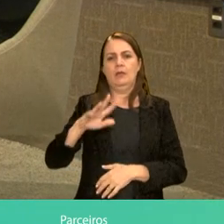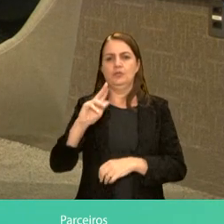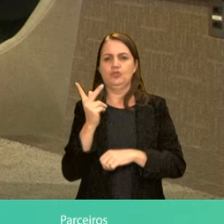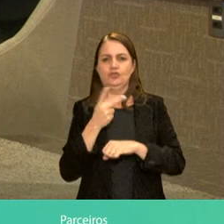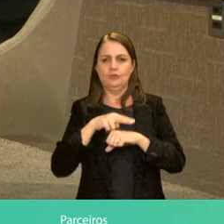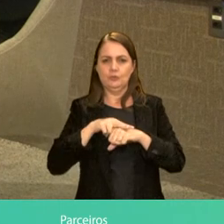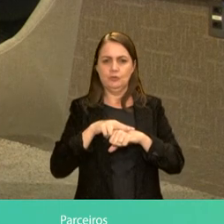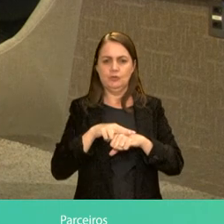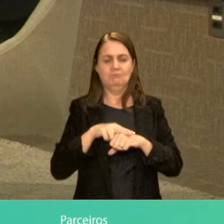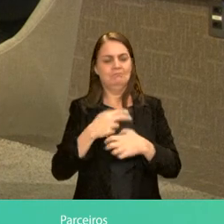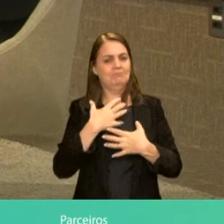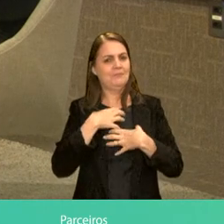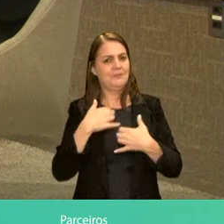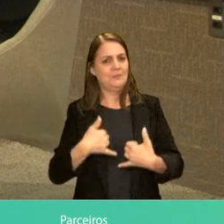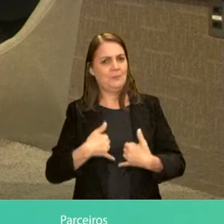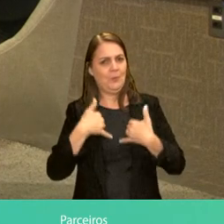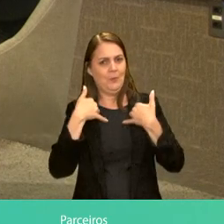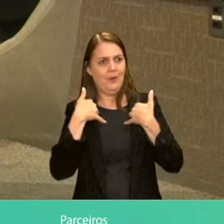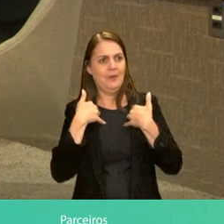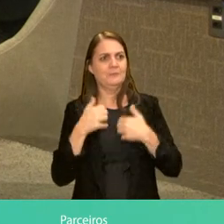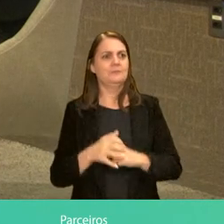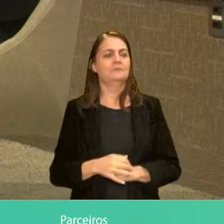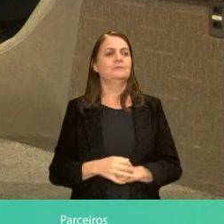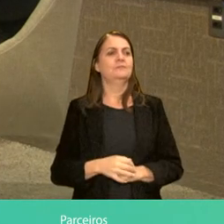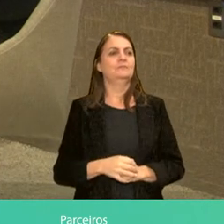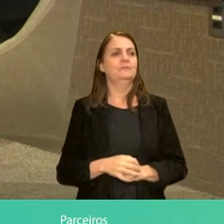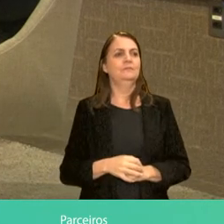It's a big honor to be here,